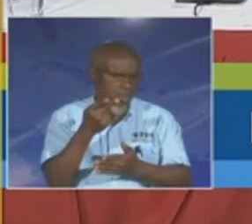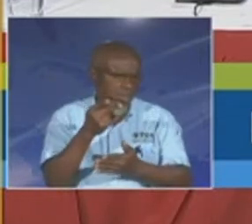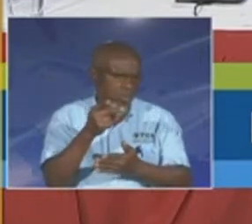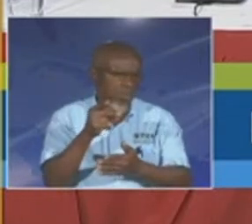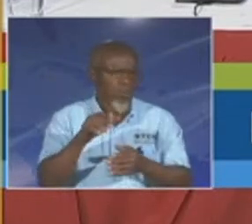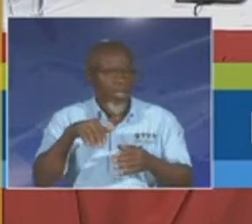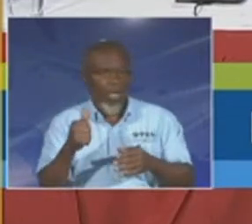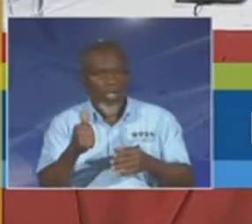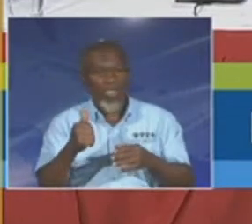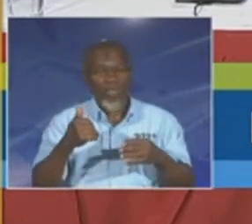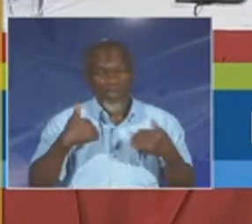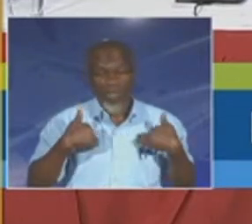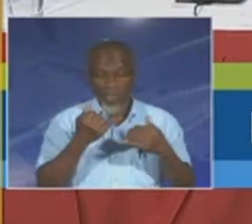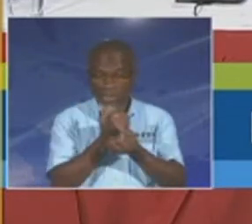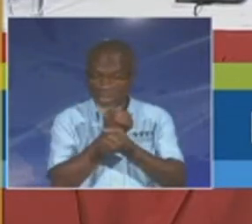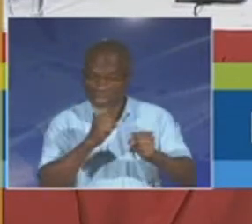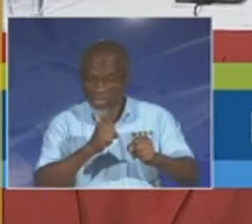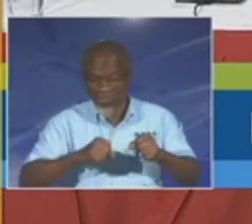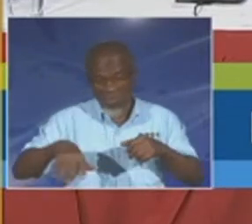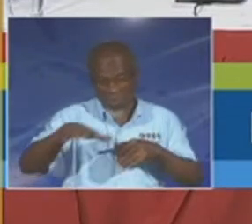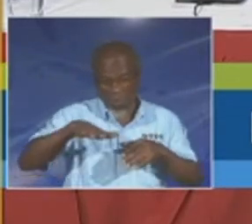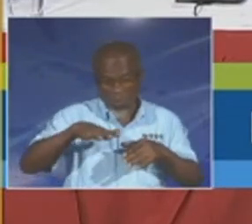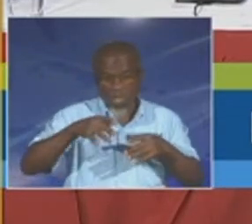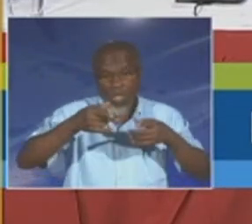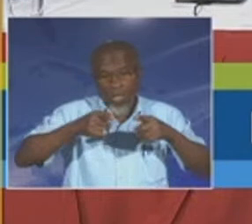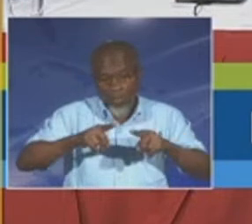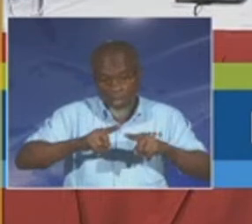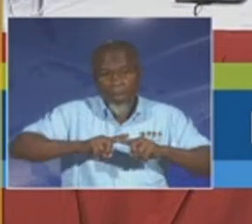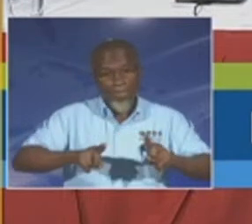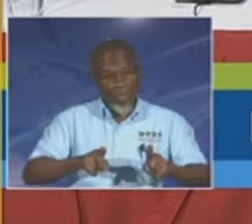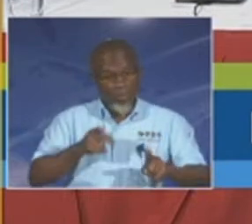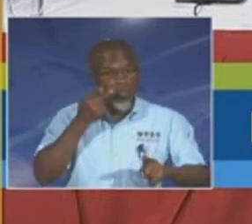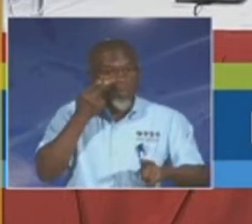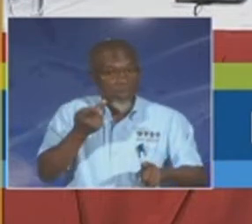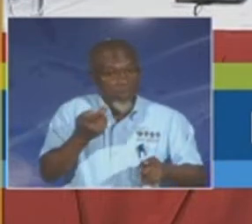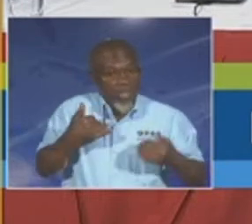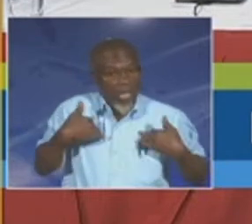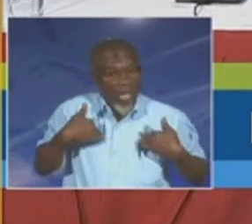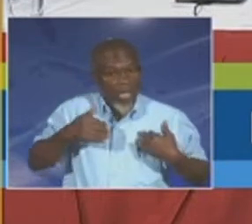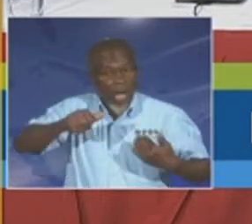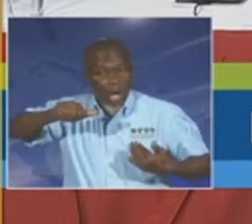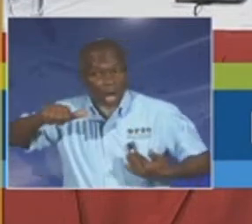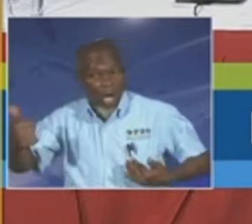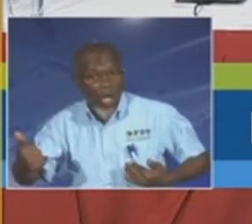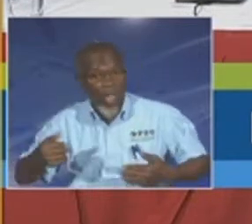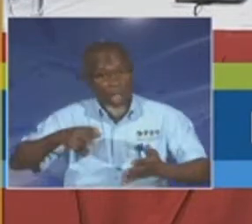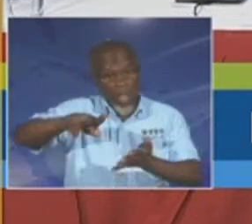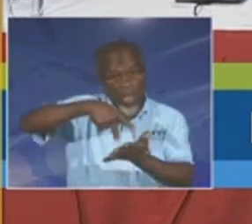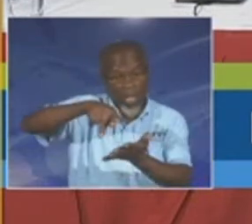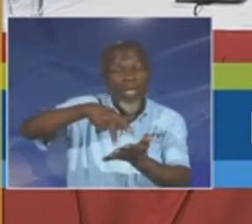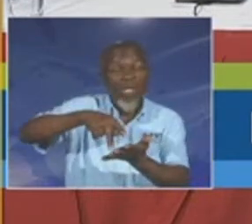also seen reports of illegitimate ones where people would have been having